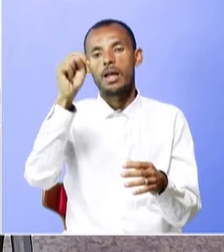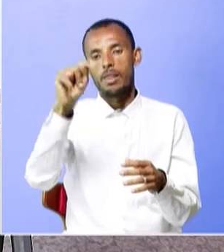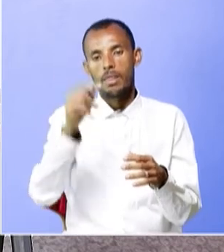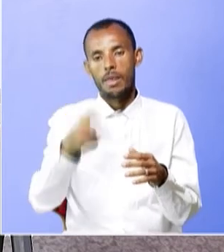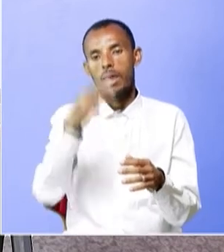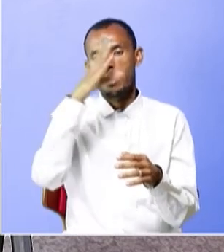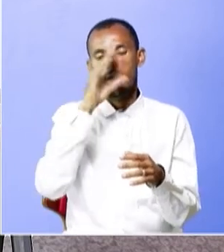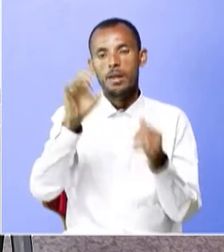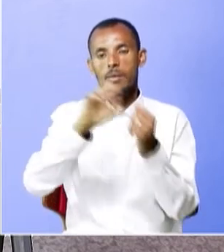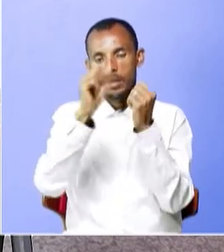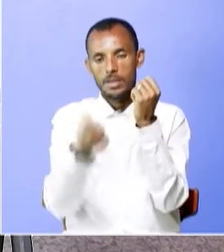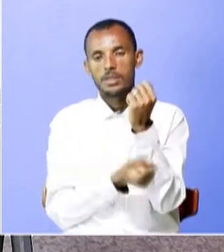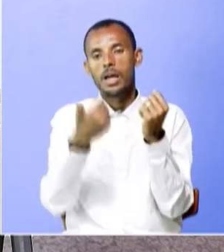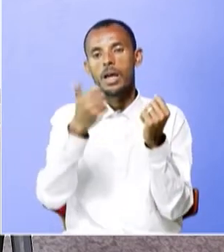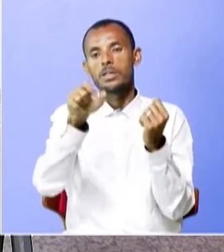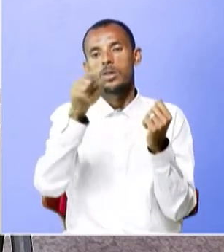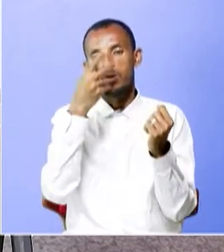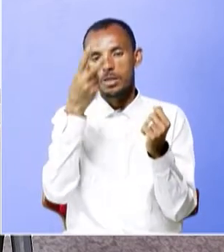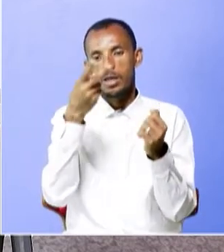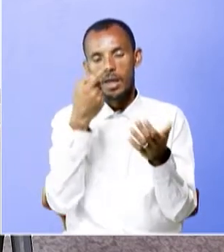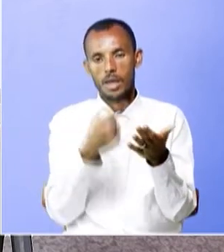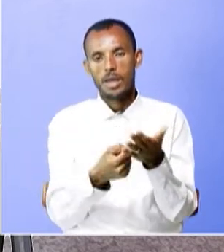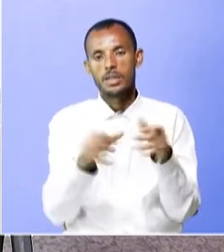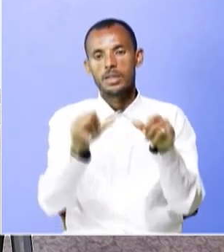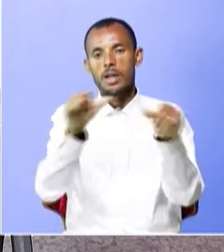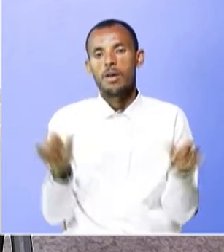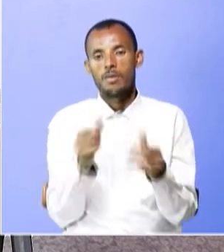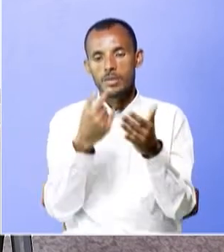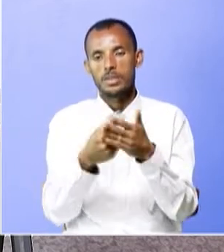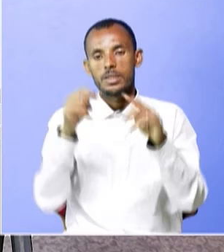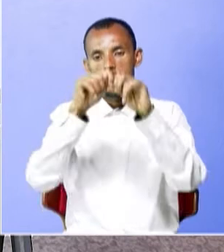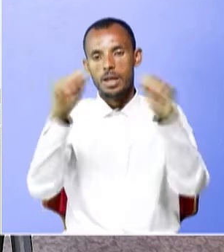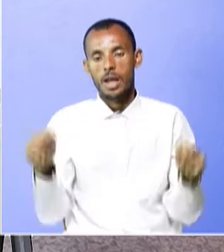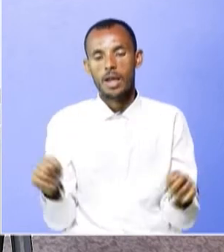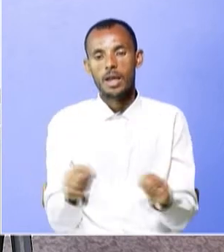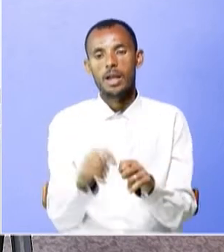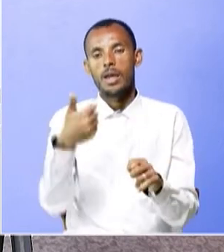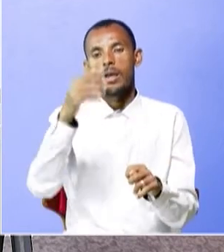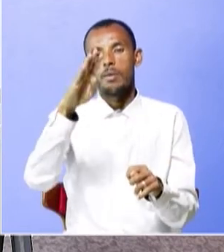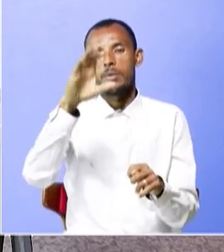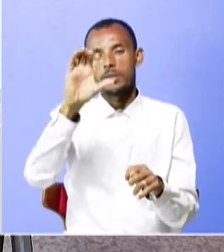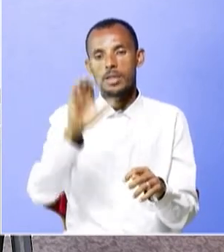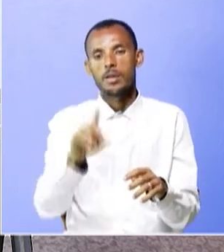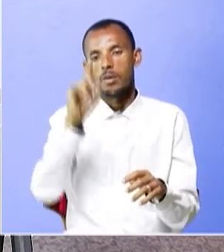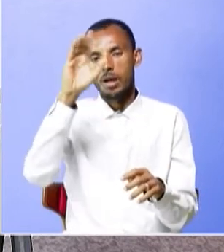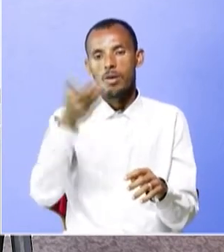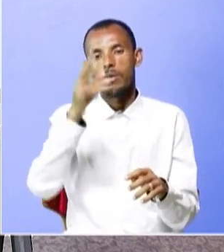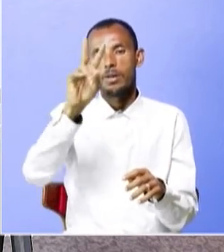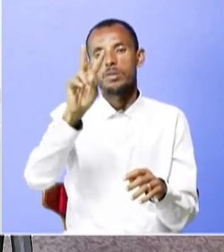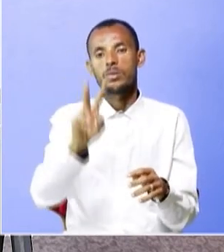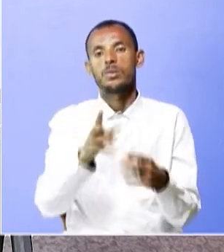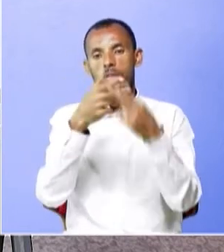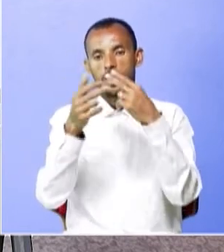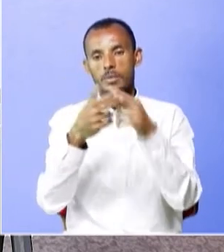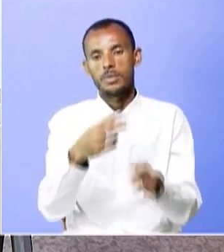bases. So as you can see here, the area of this triangle ABC is half of the product of AB times the